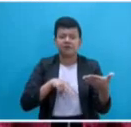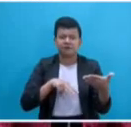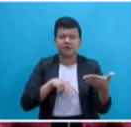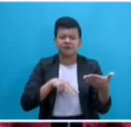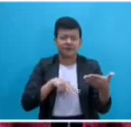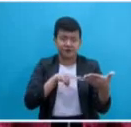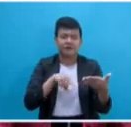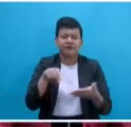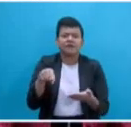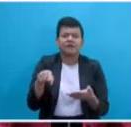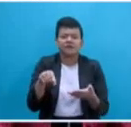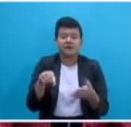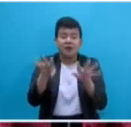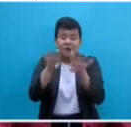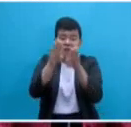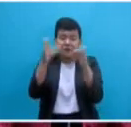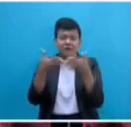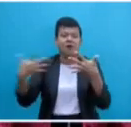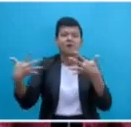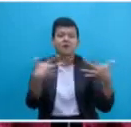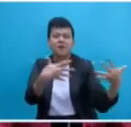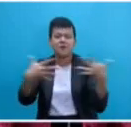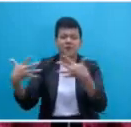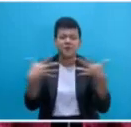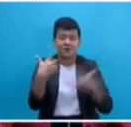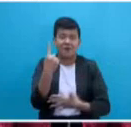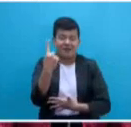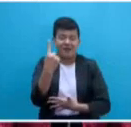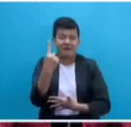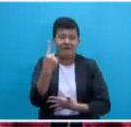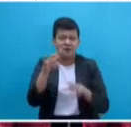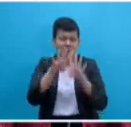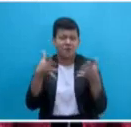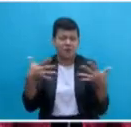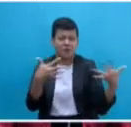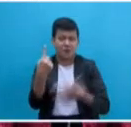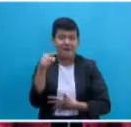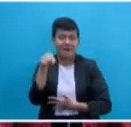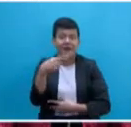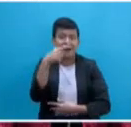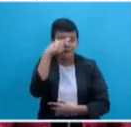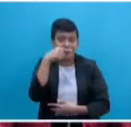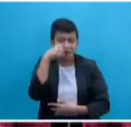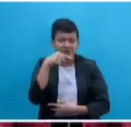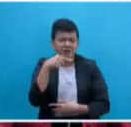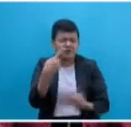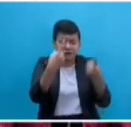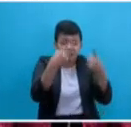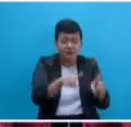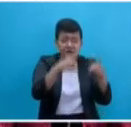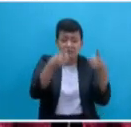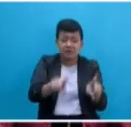War I, of the 124 who were killed in action, died of wounds or natural causes in the theaters of